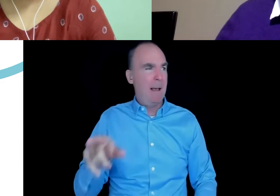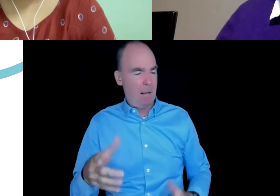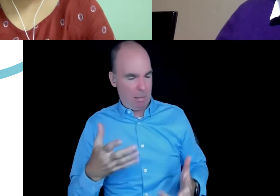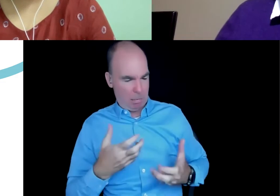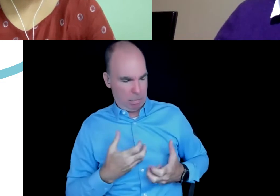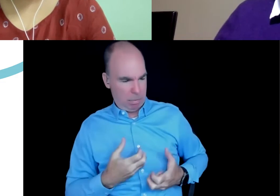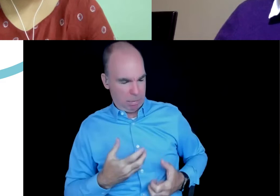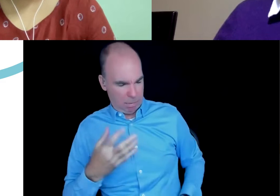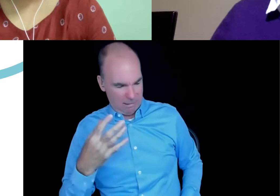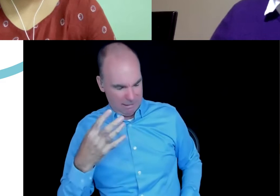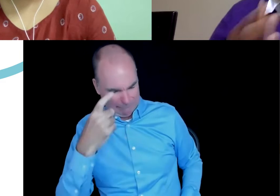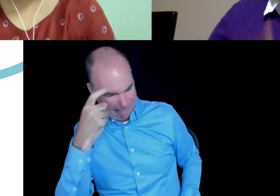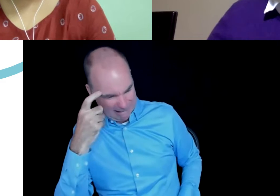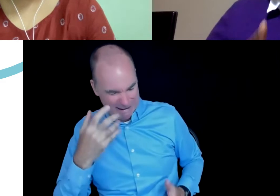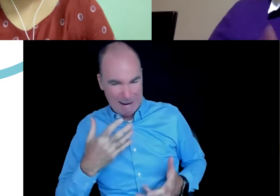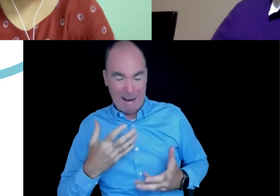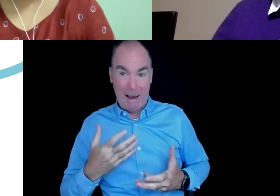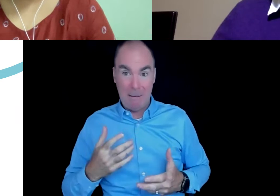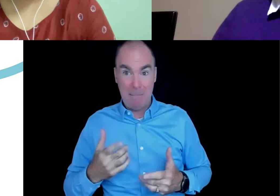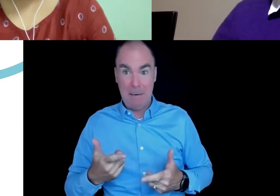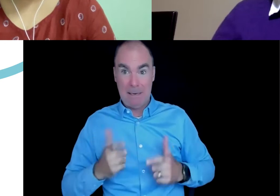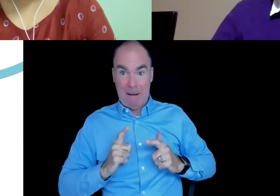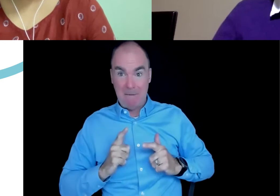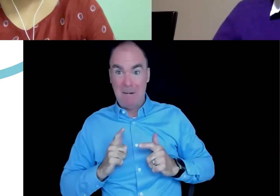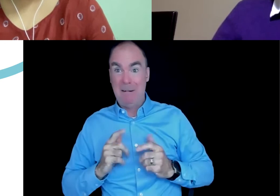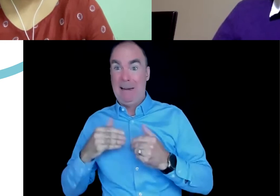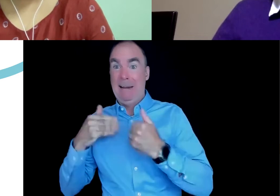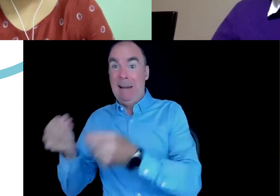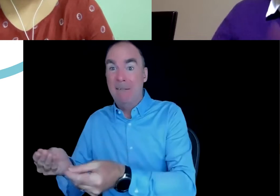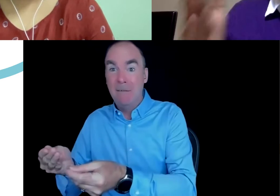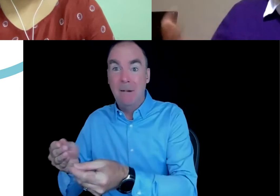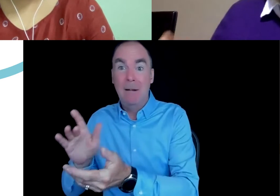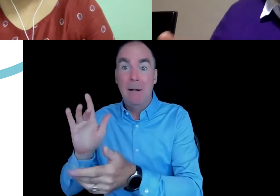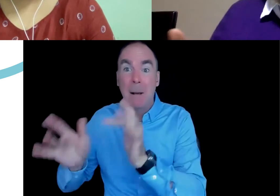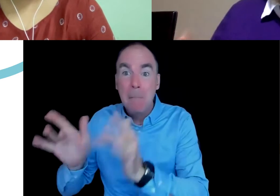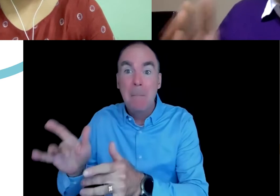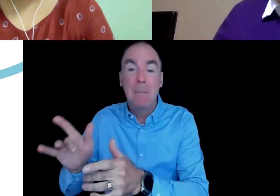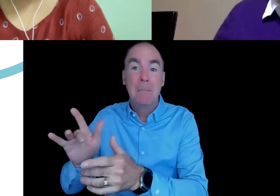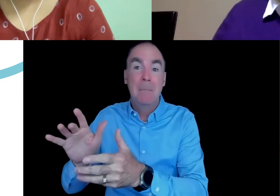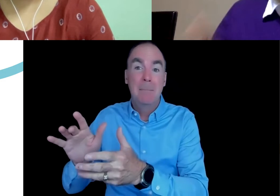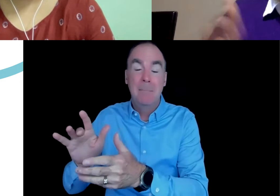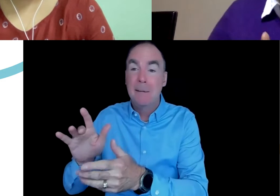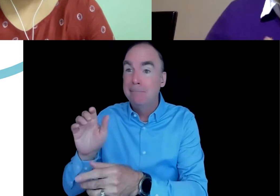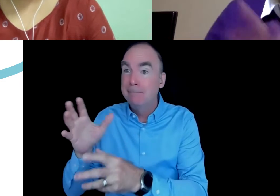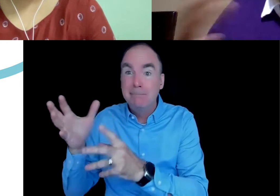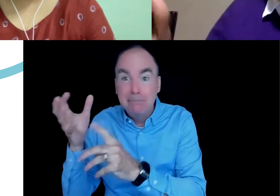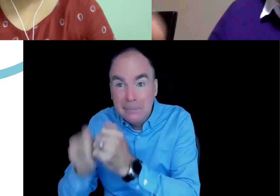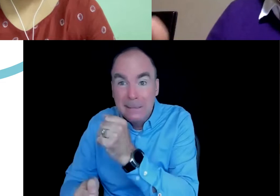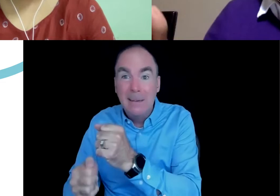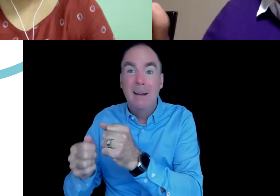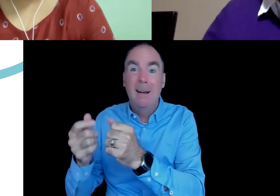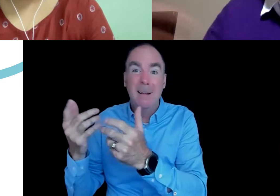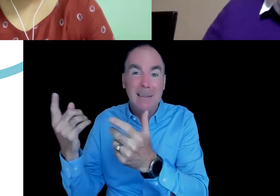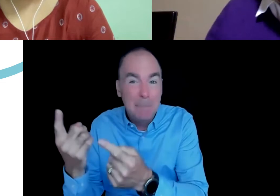of abuse, okay? And this is because a politician or two refuse to increase a